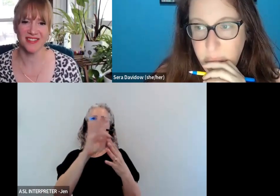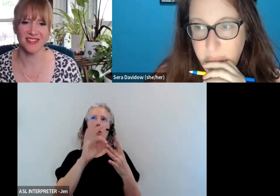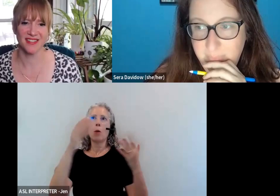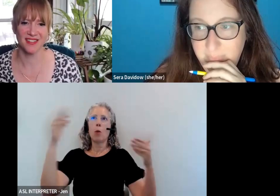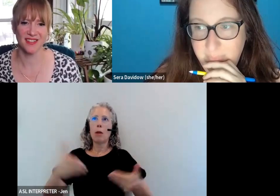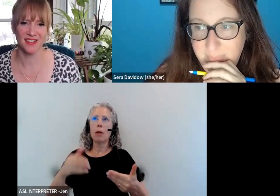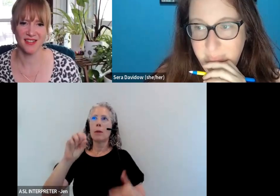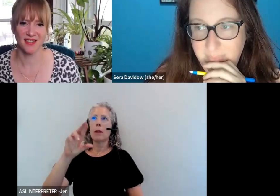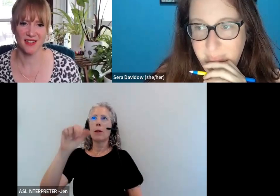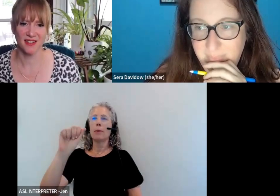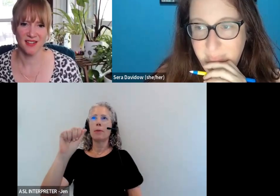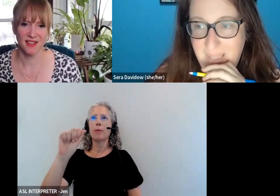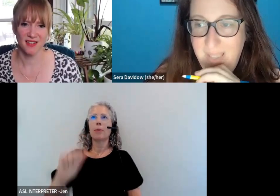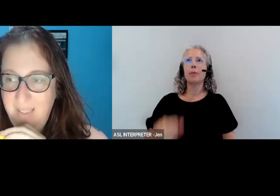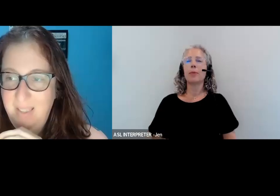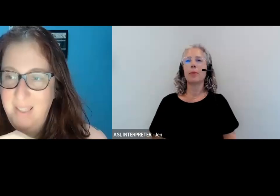Sarah.